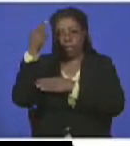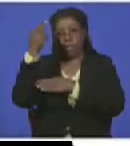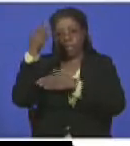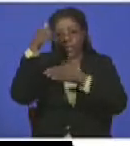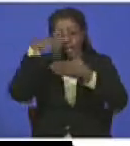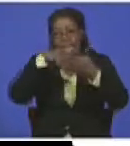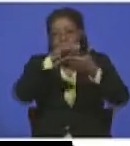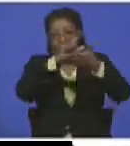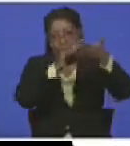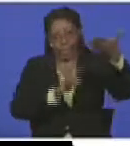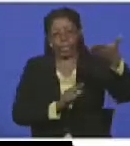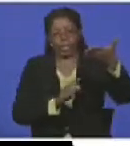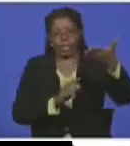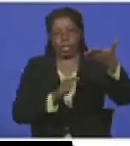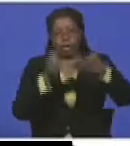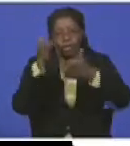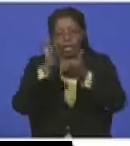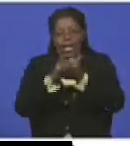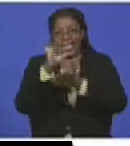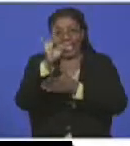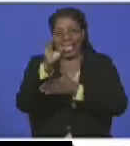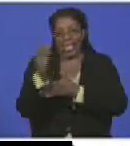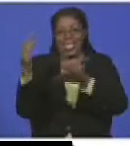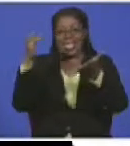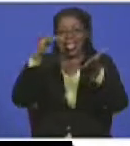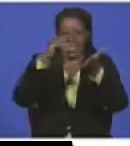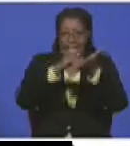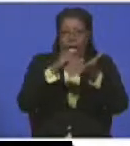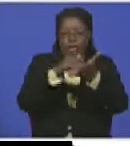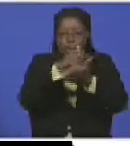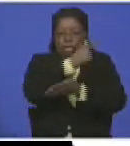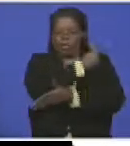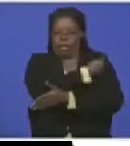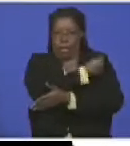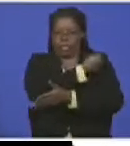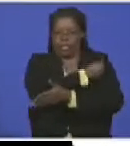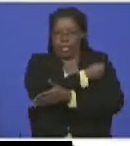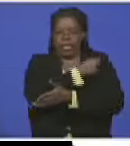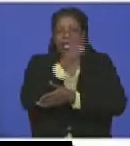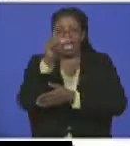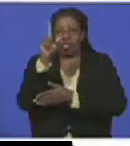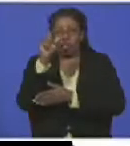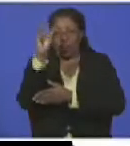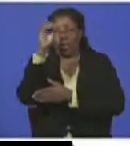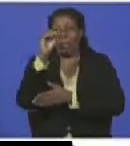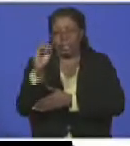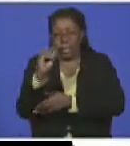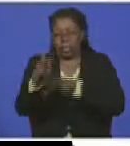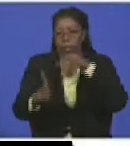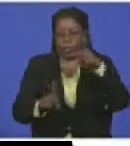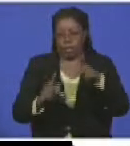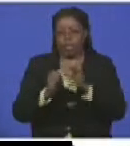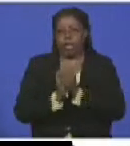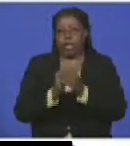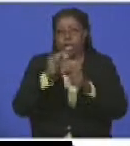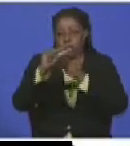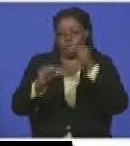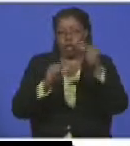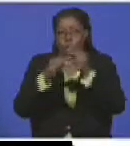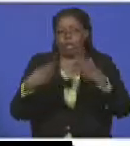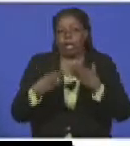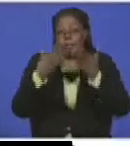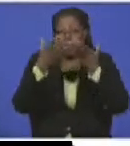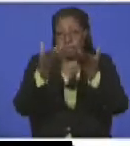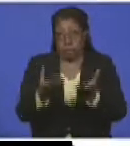that 80,000 dosage, which equates to about 20% of our population. There's a global commitment and